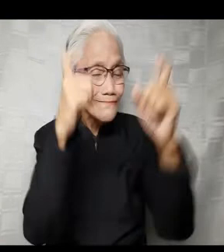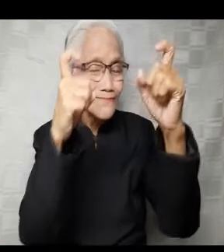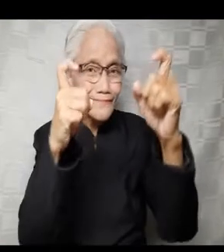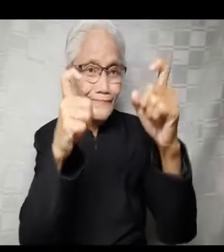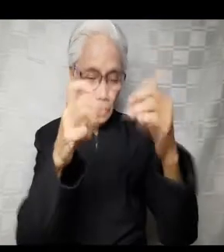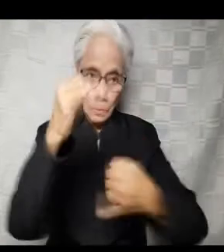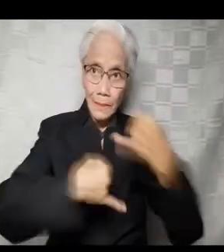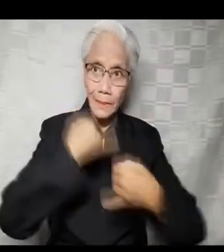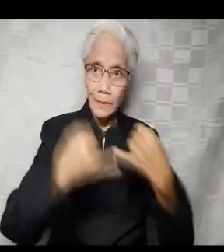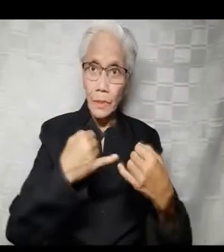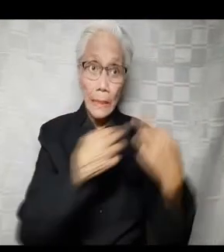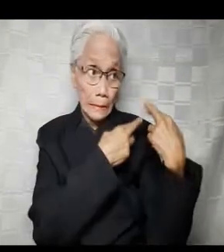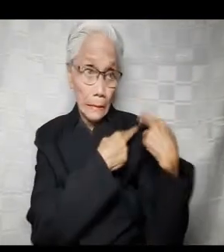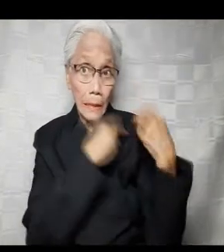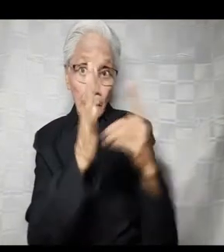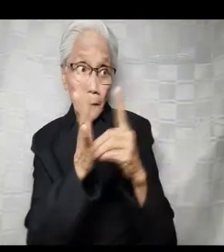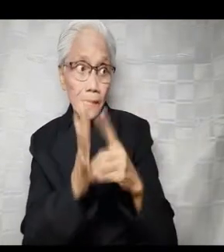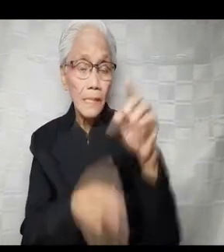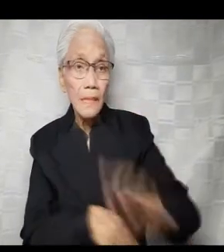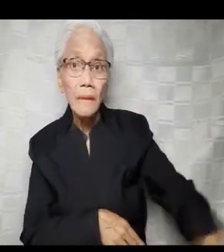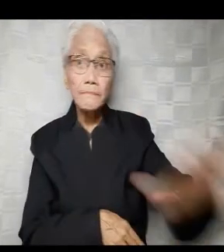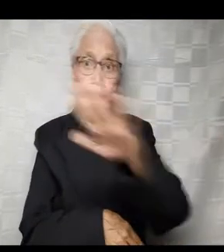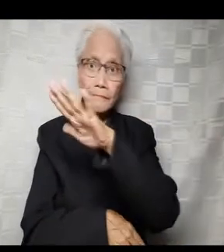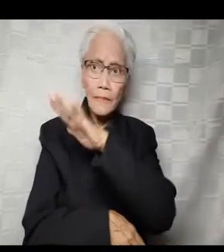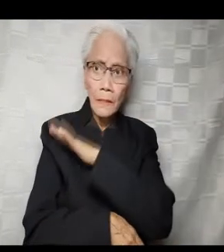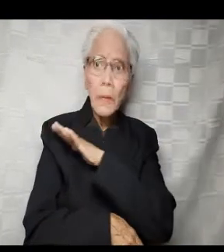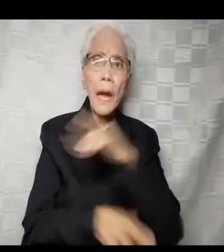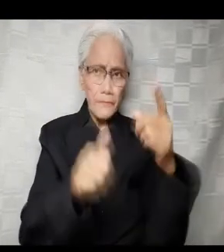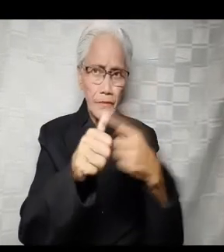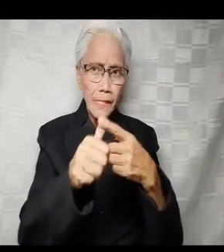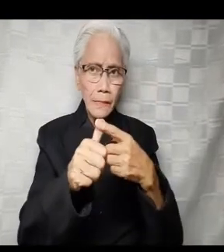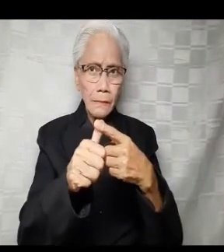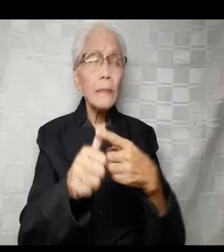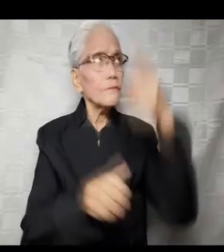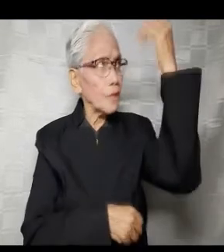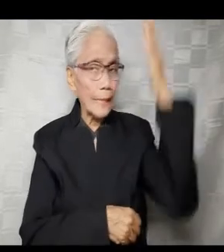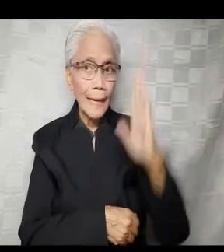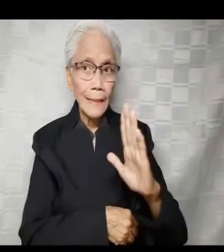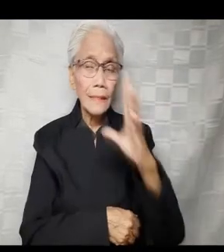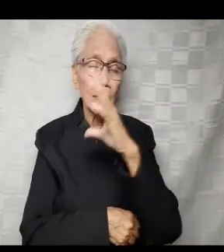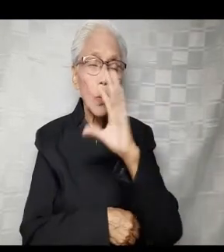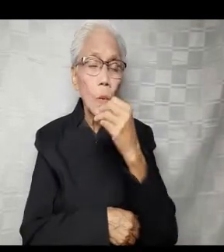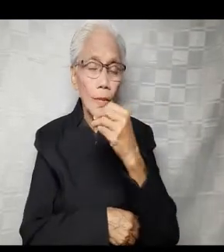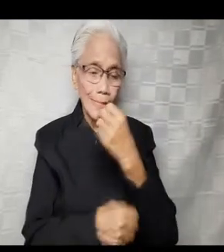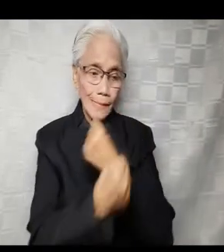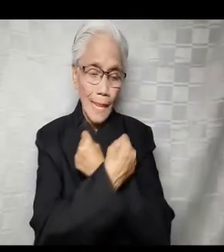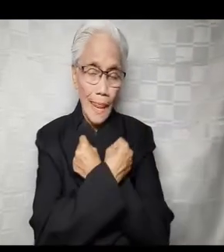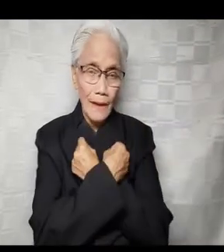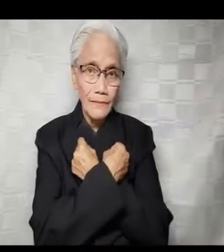joy. Responsibility demands that our accountability is first and foremost to